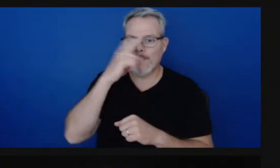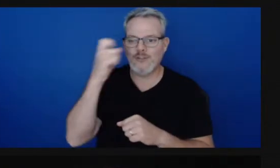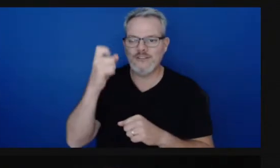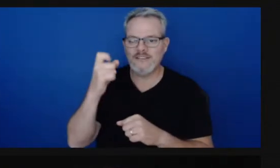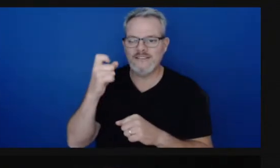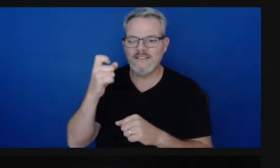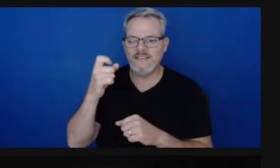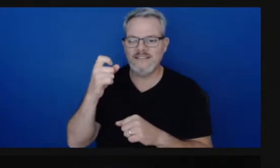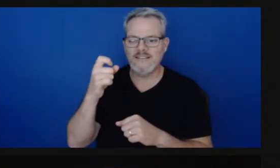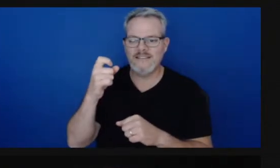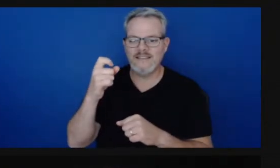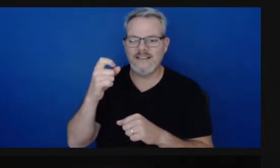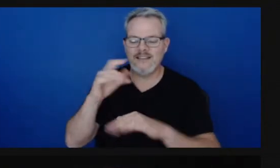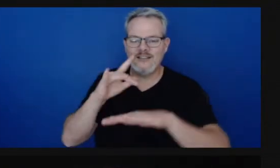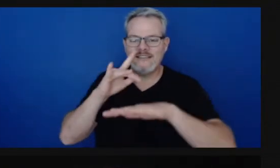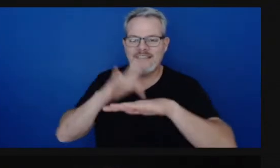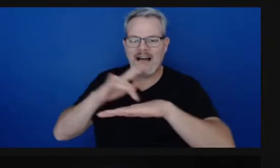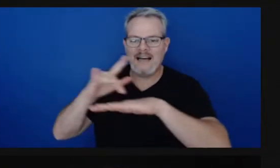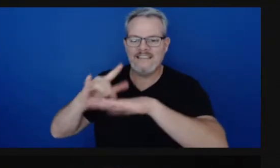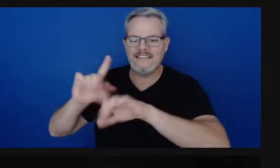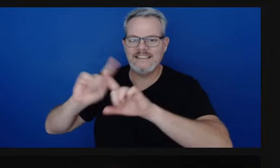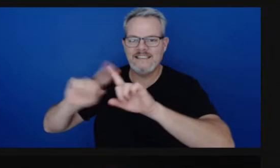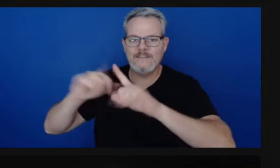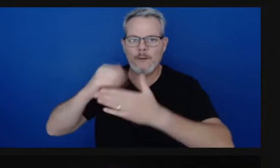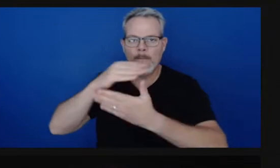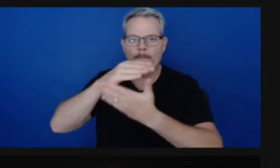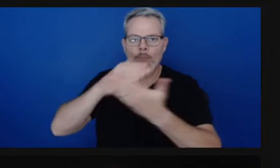parts of that core mantle boundary.